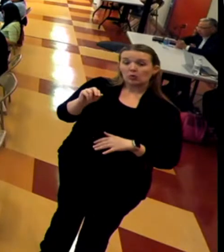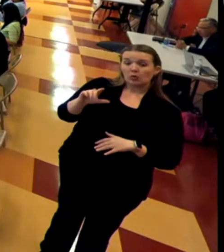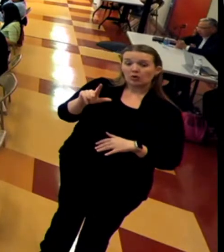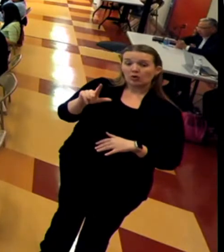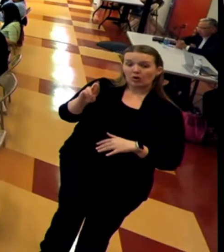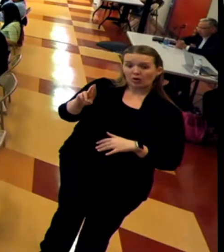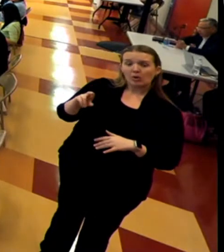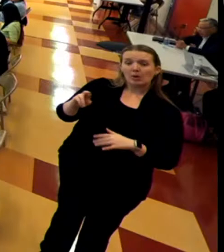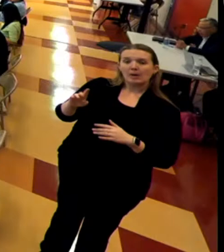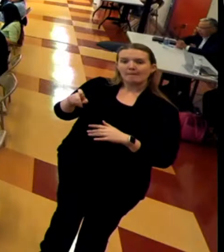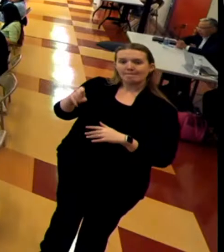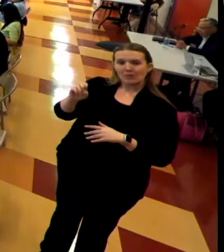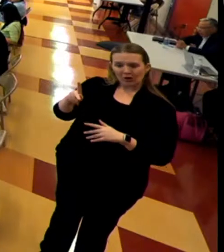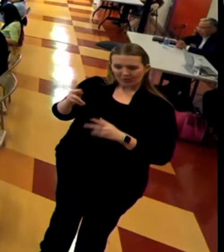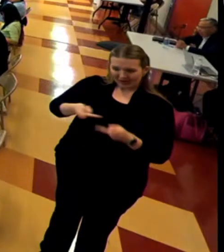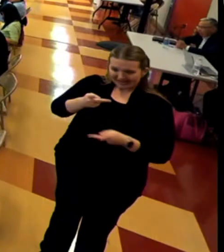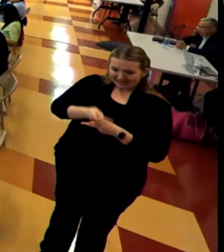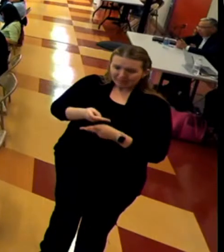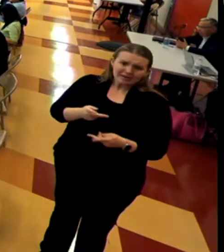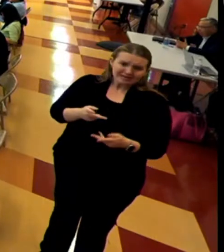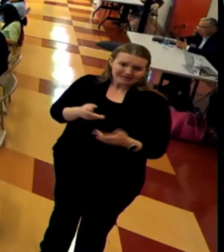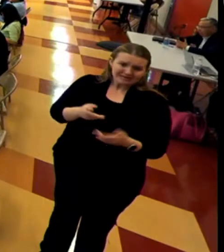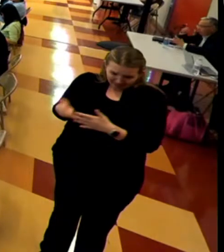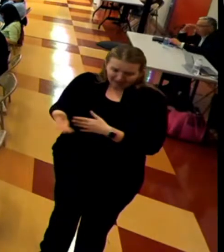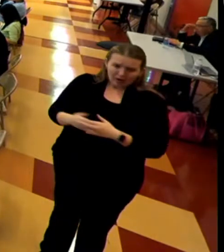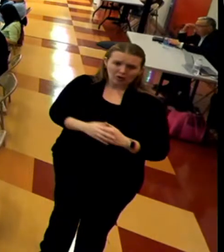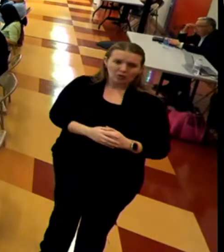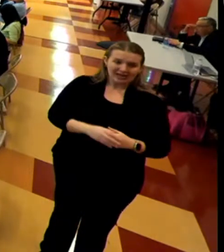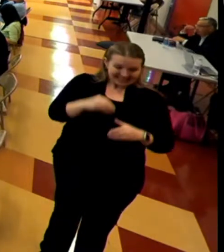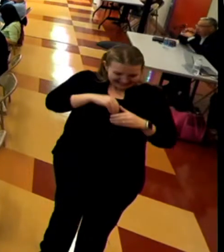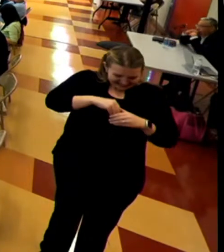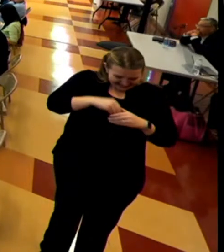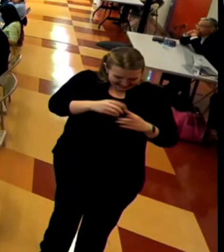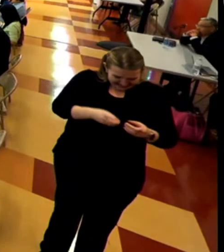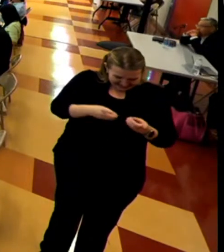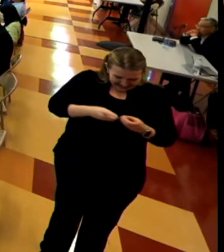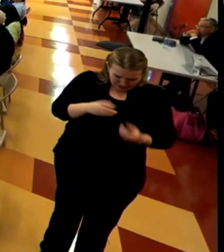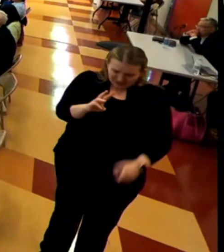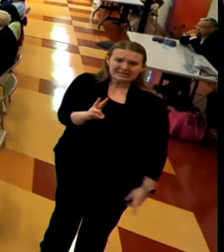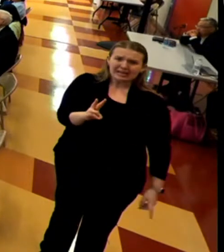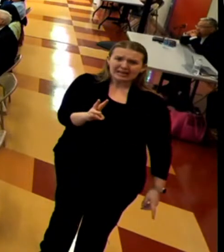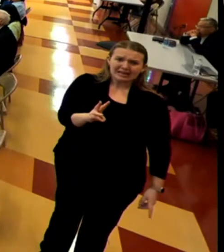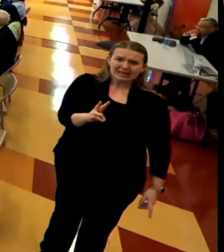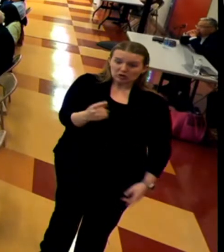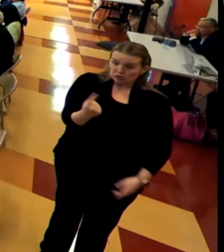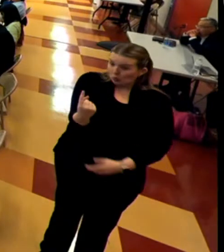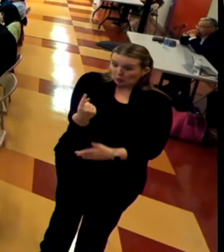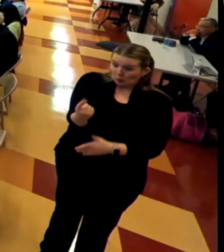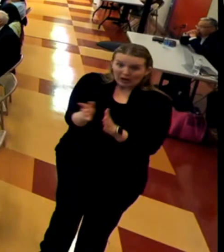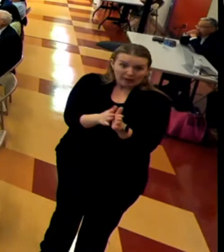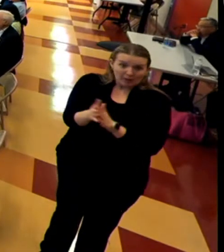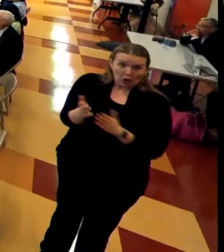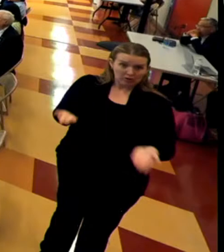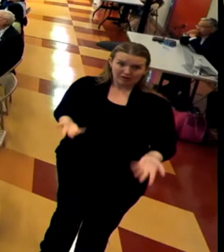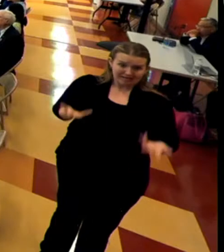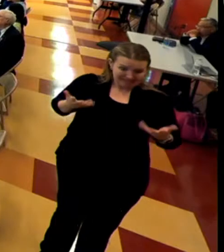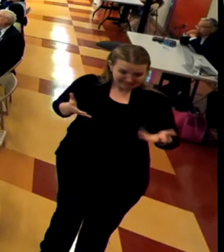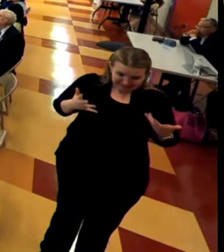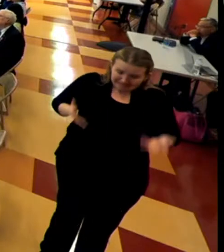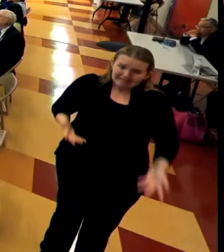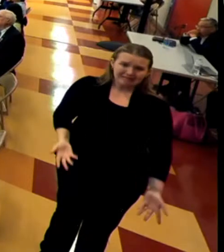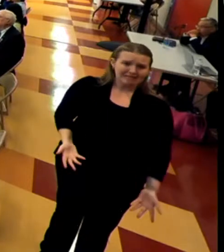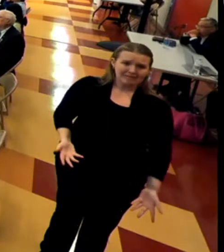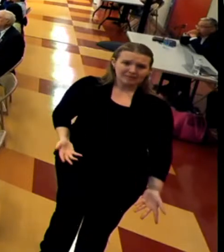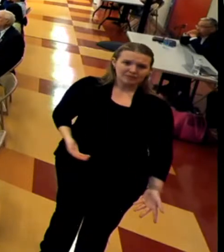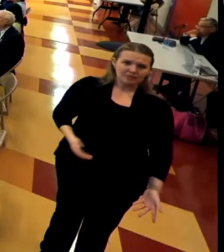play. Inside District 6, that is just basically our only park that we have for District 6. We